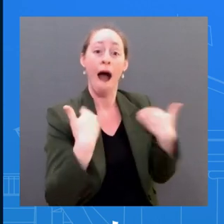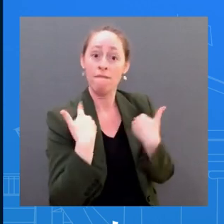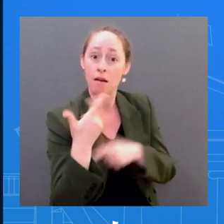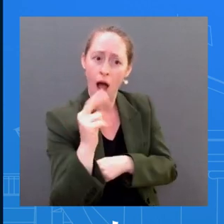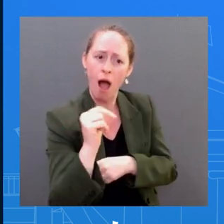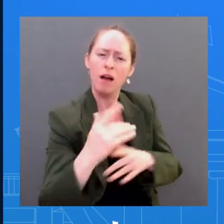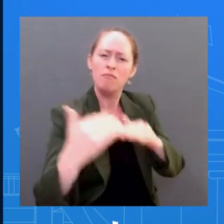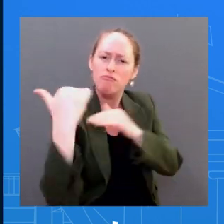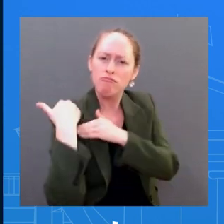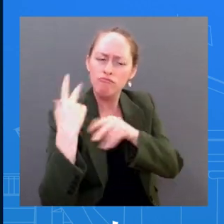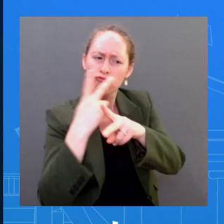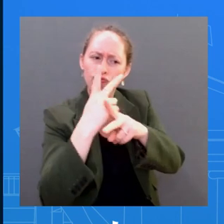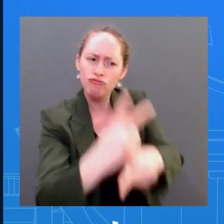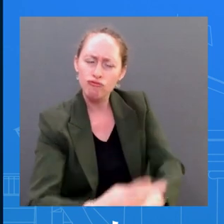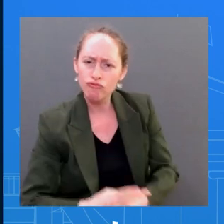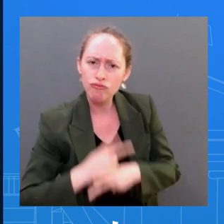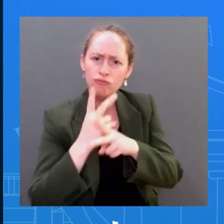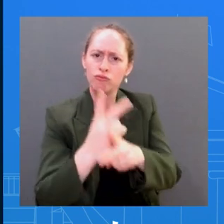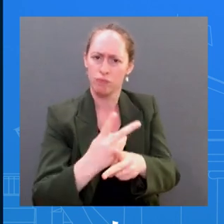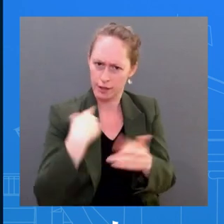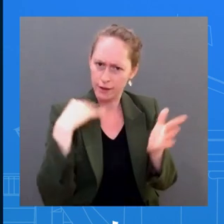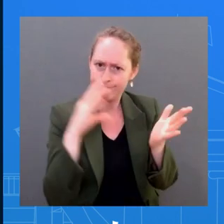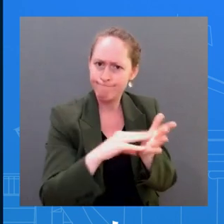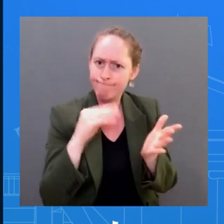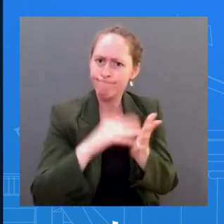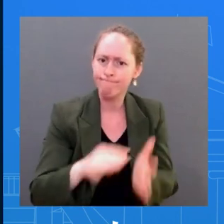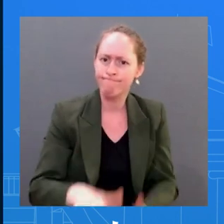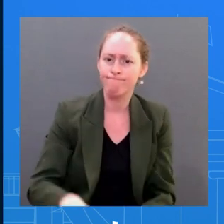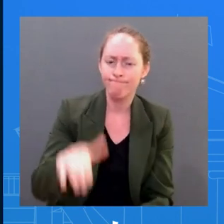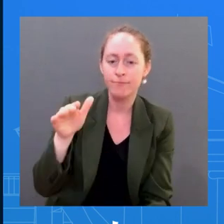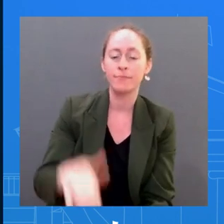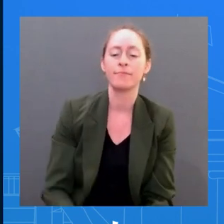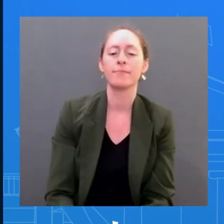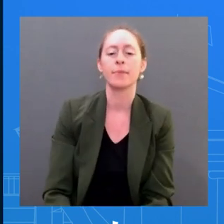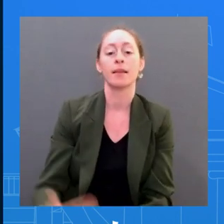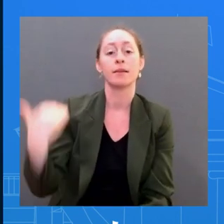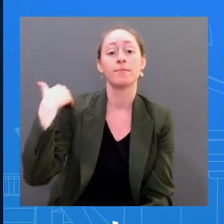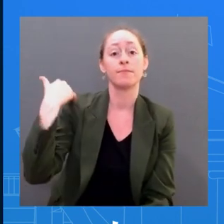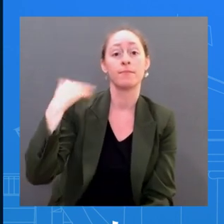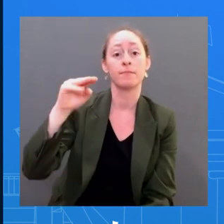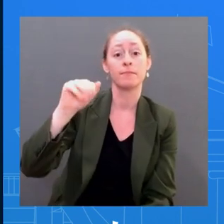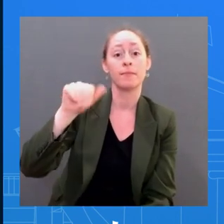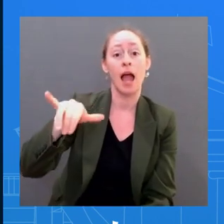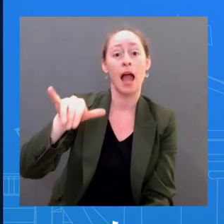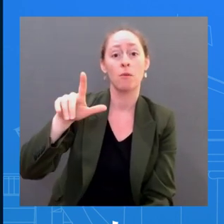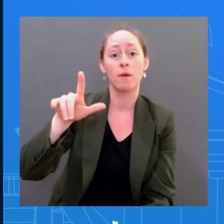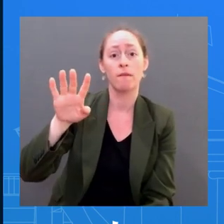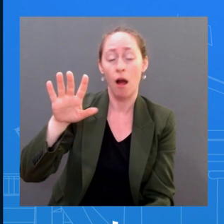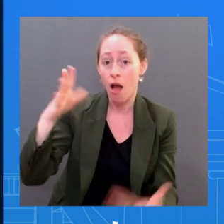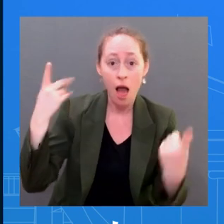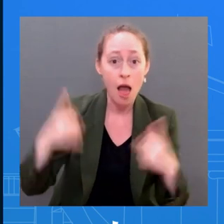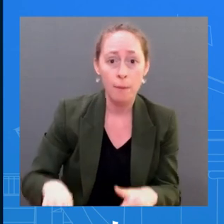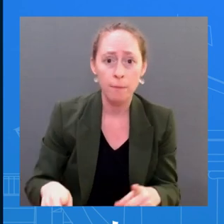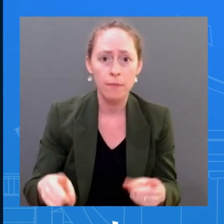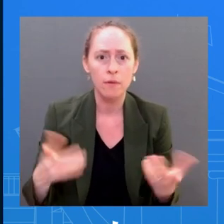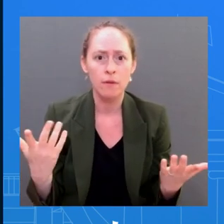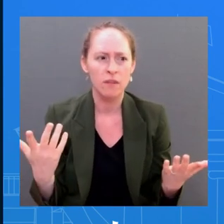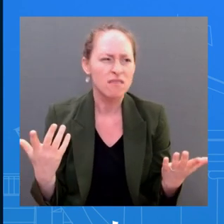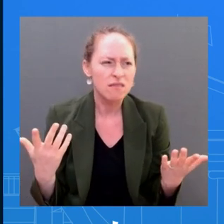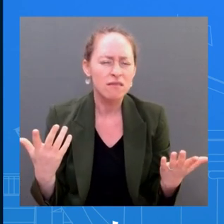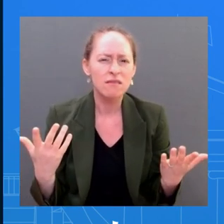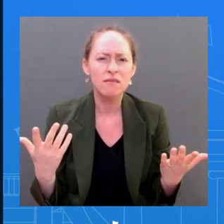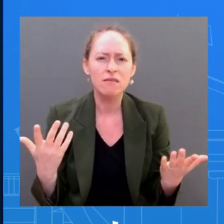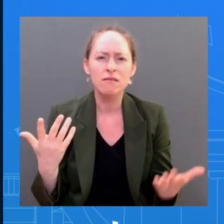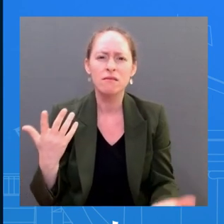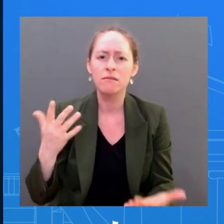news of this devastating tragedy. I had been out of cellular range working in a studio all day when I emerged, and messages about a mass shooting